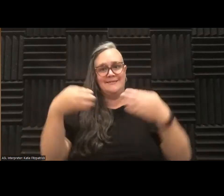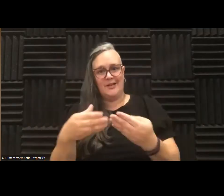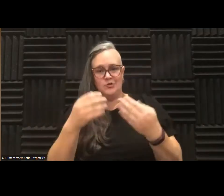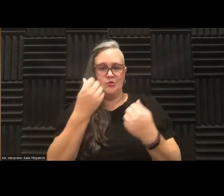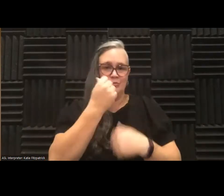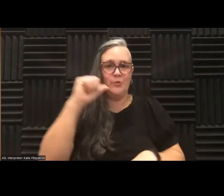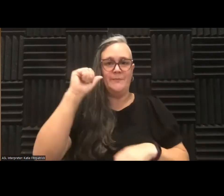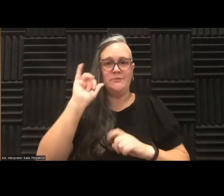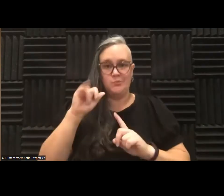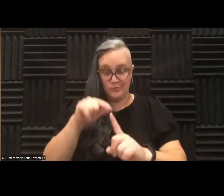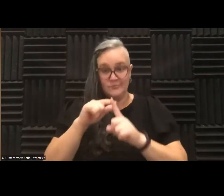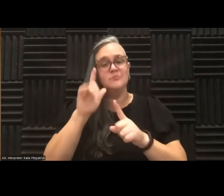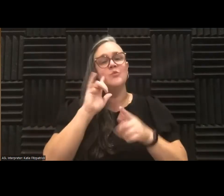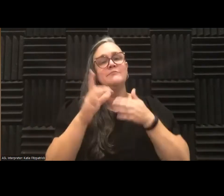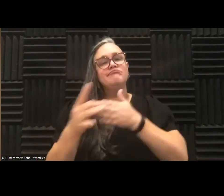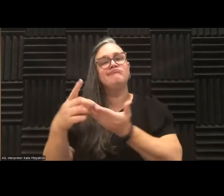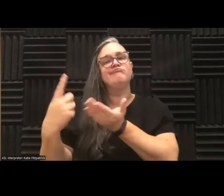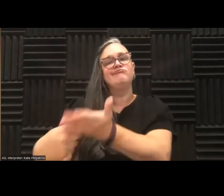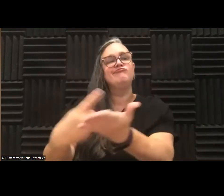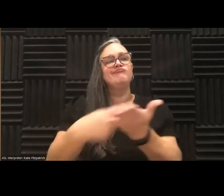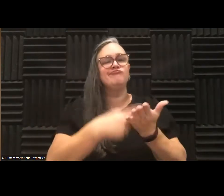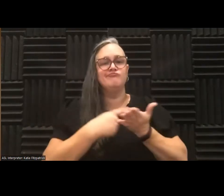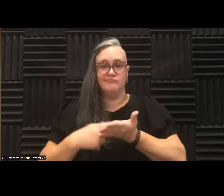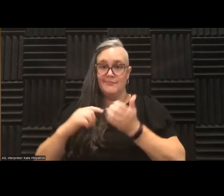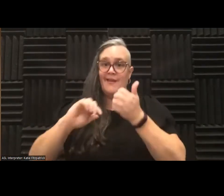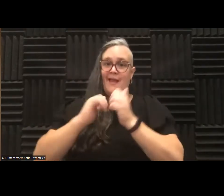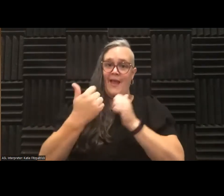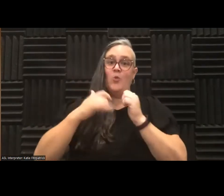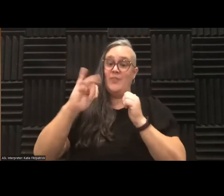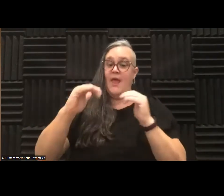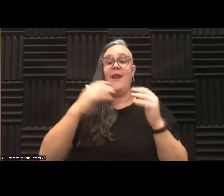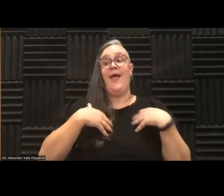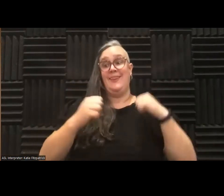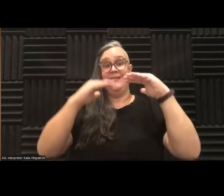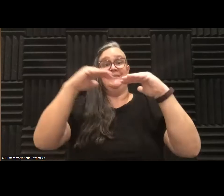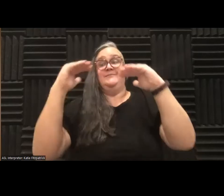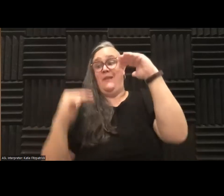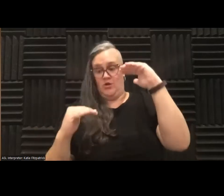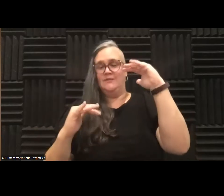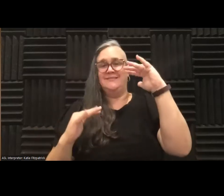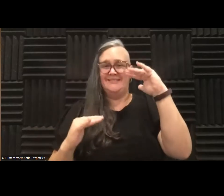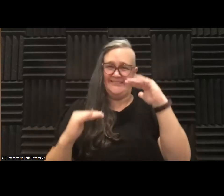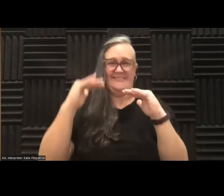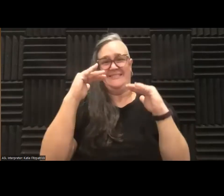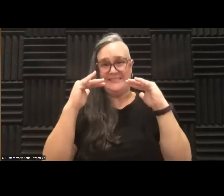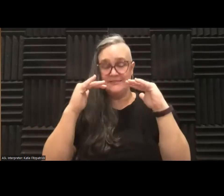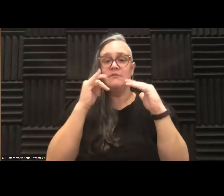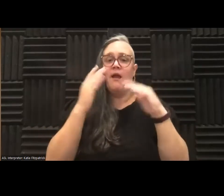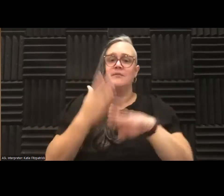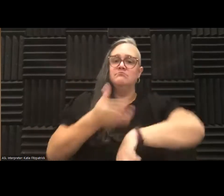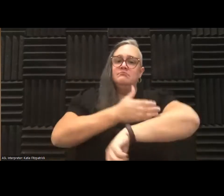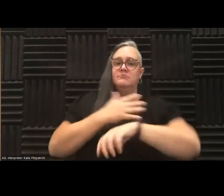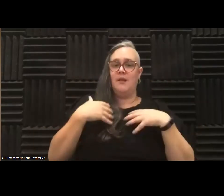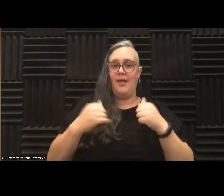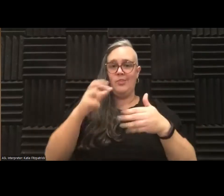us in a discussion on how to reduce health disparities and improve health outcomes. We are very excited